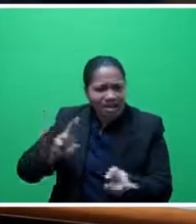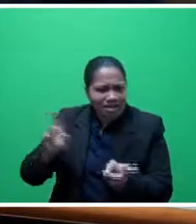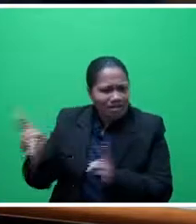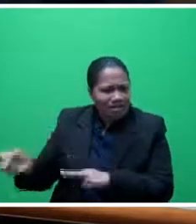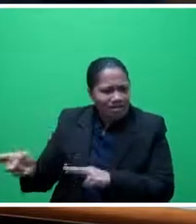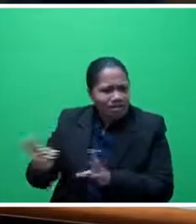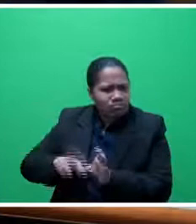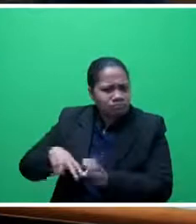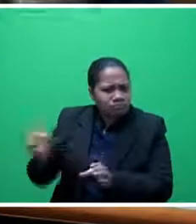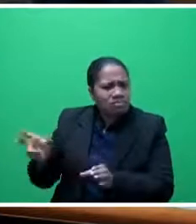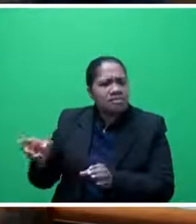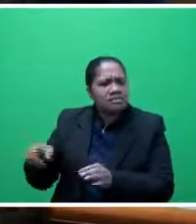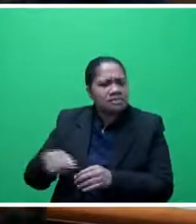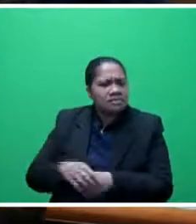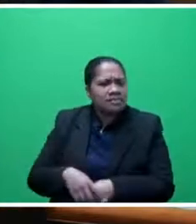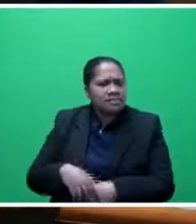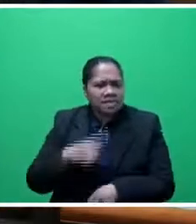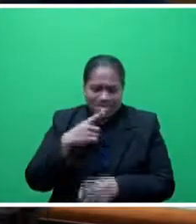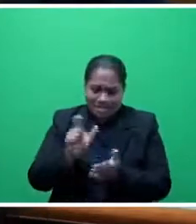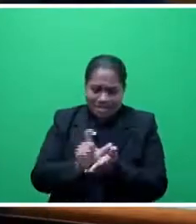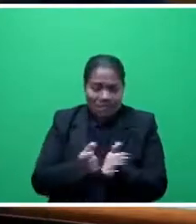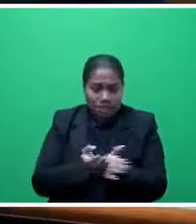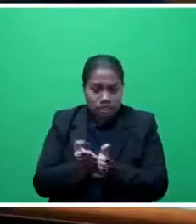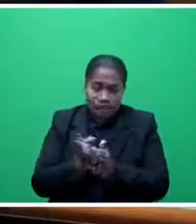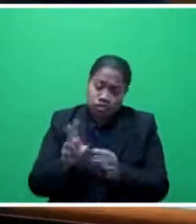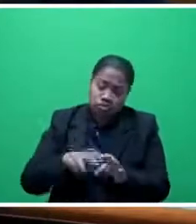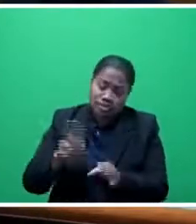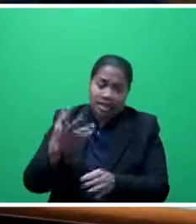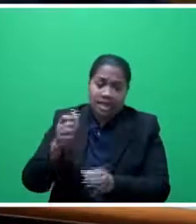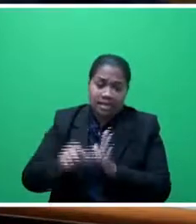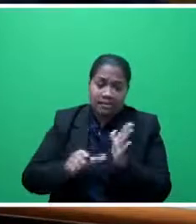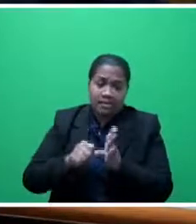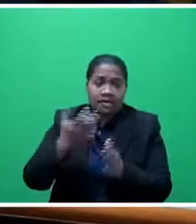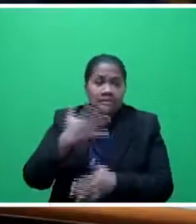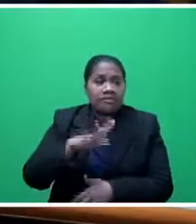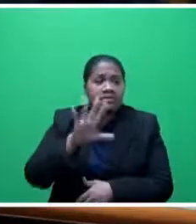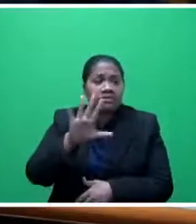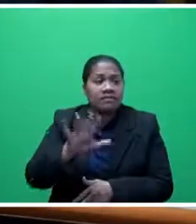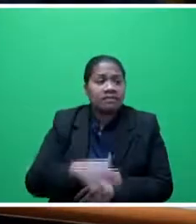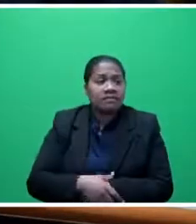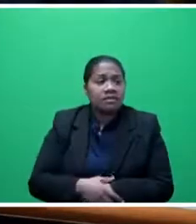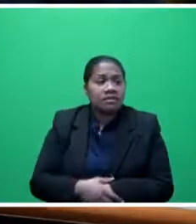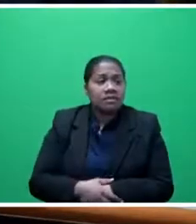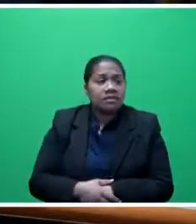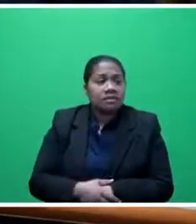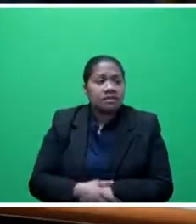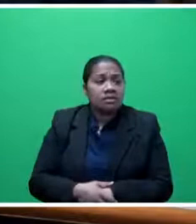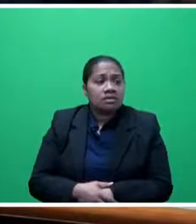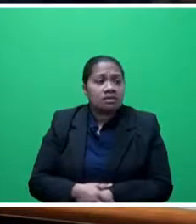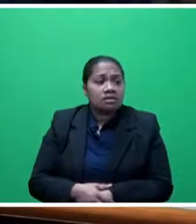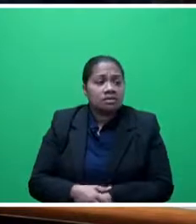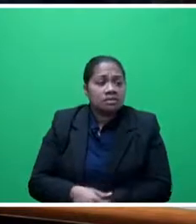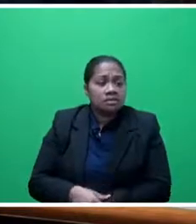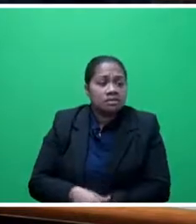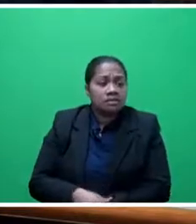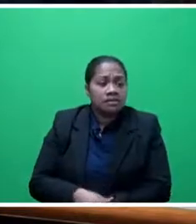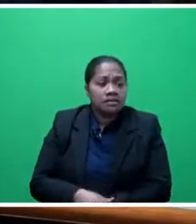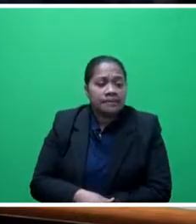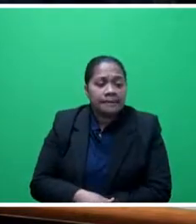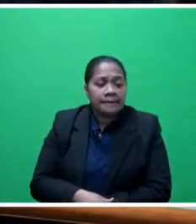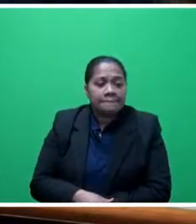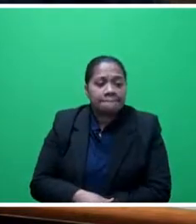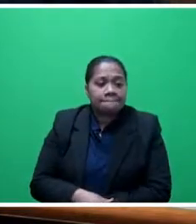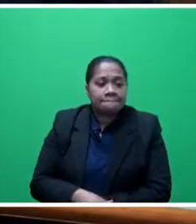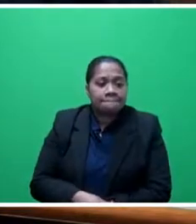that civil servants can retire at 55. Why can't municipal workers? That seems to be the logic,